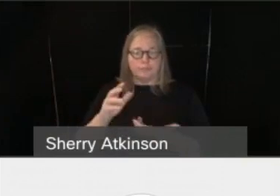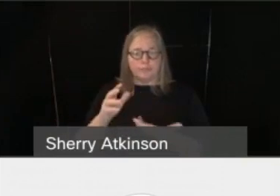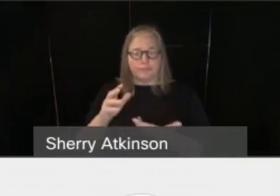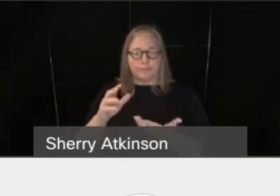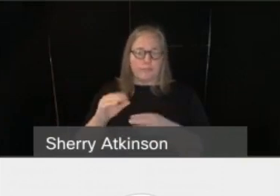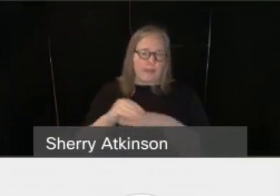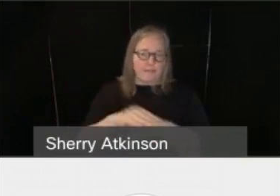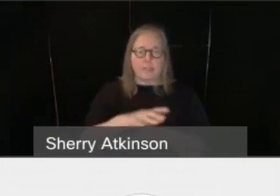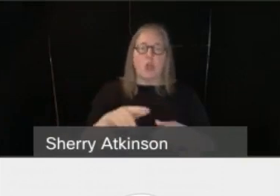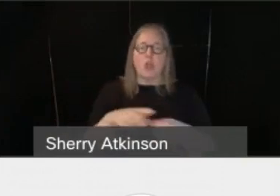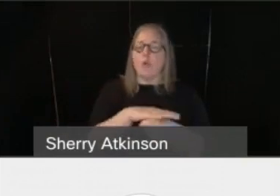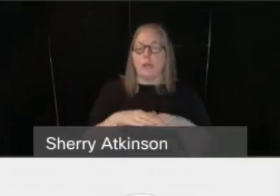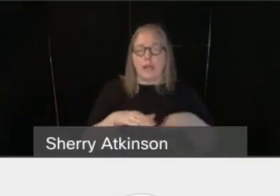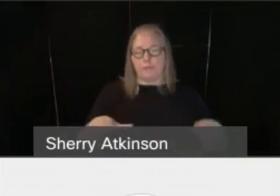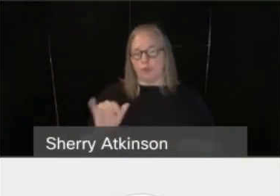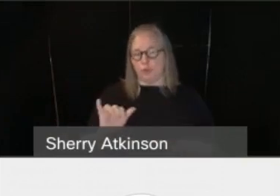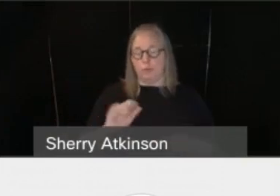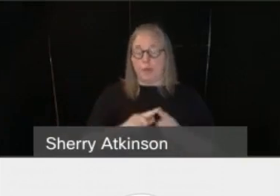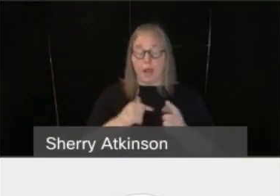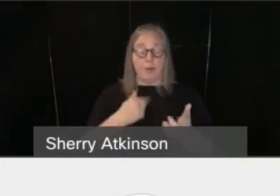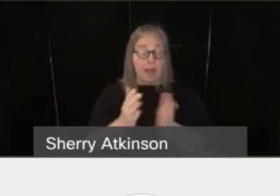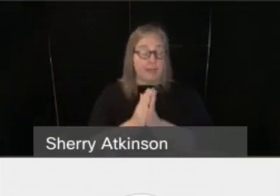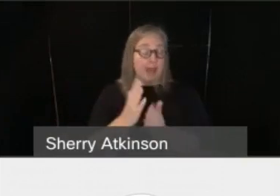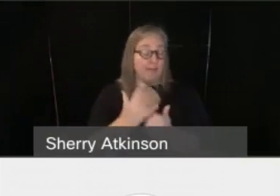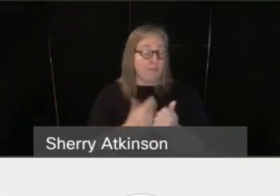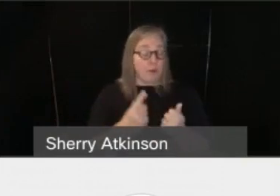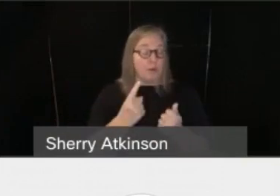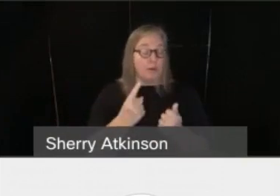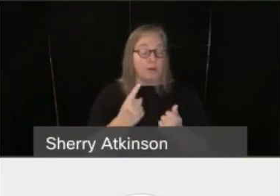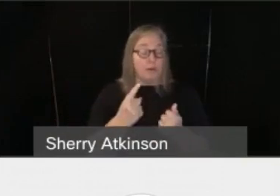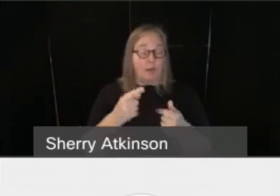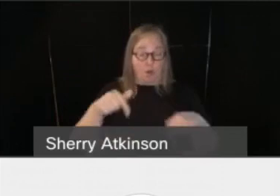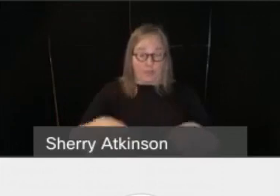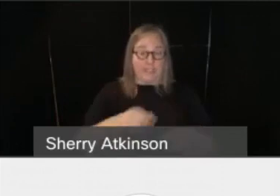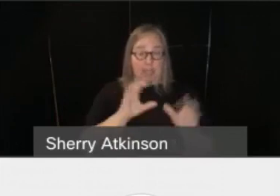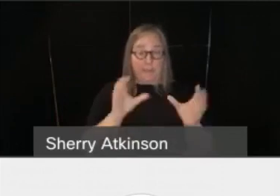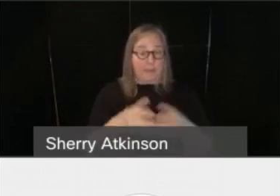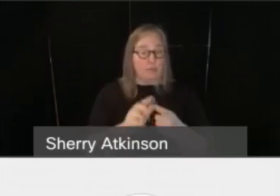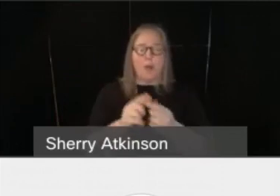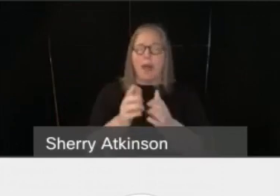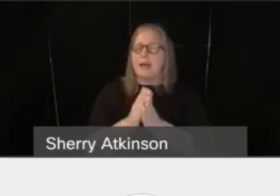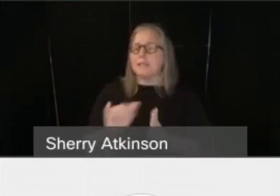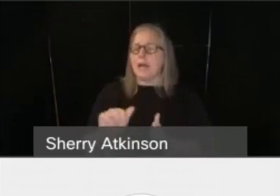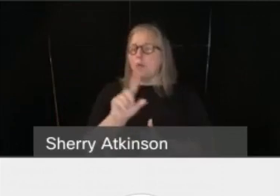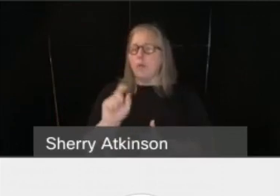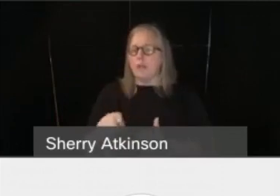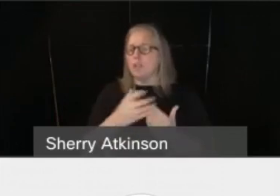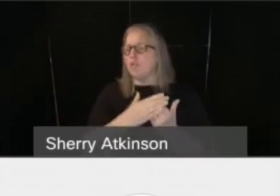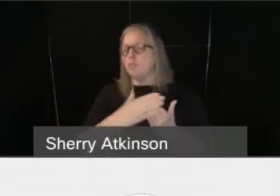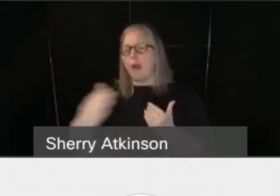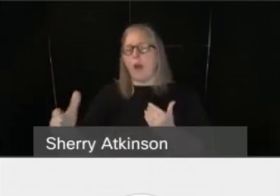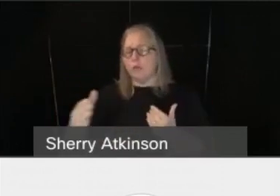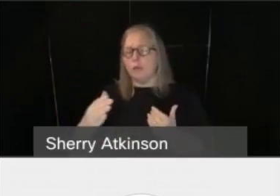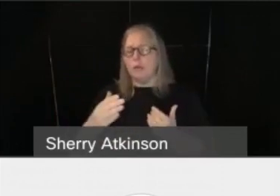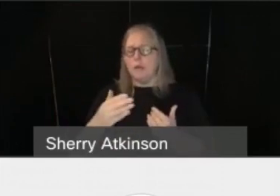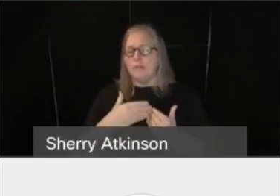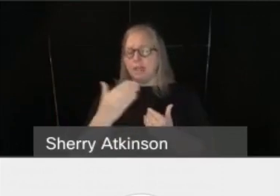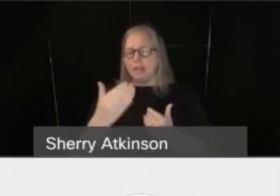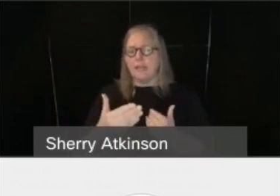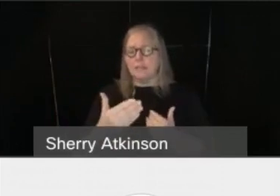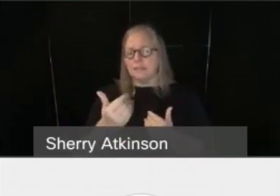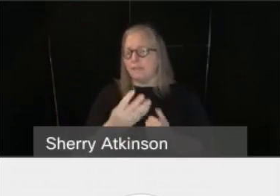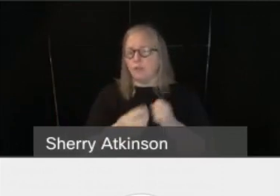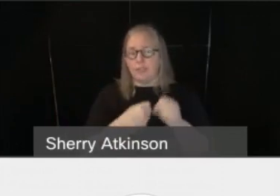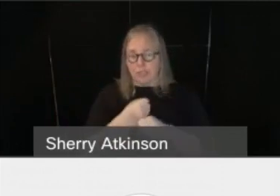I would ask every member of this Affordability Committee to ask that question throughout these next several years